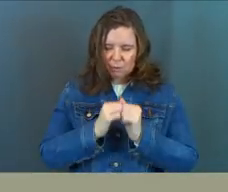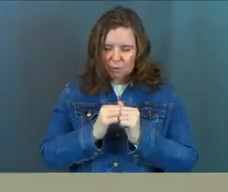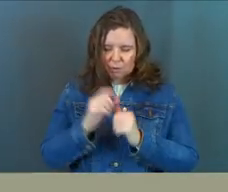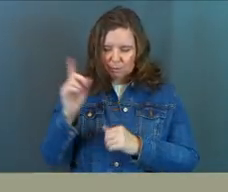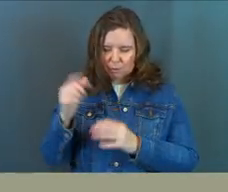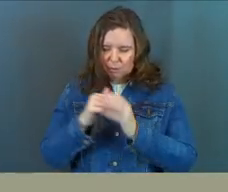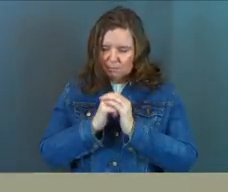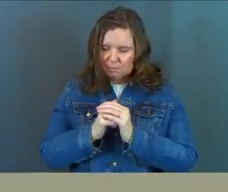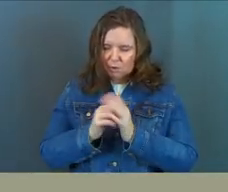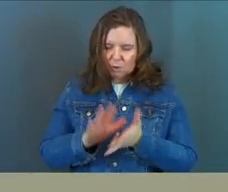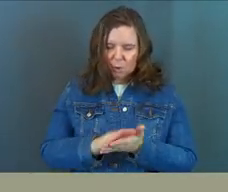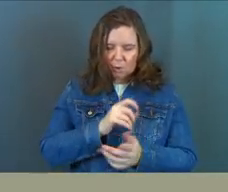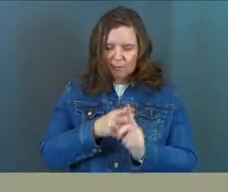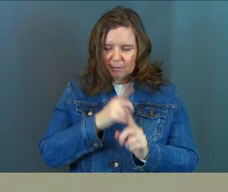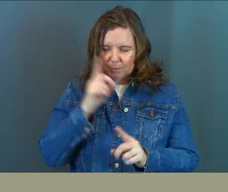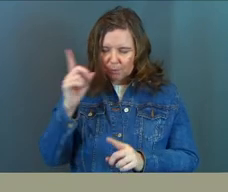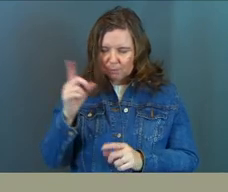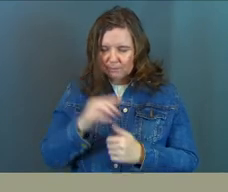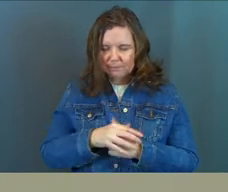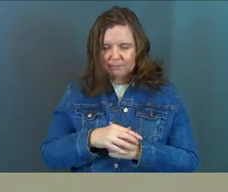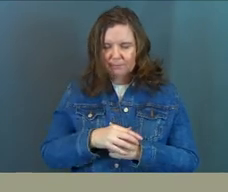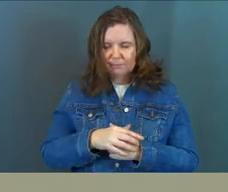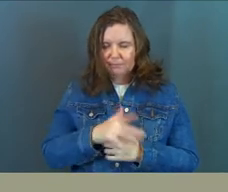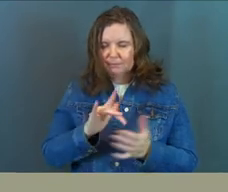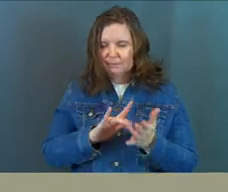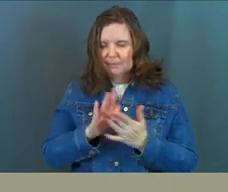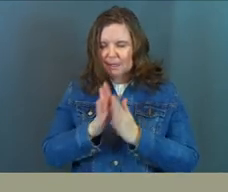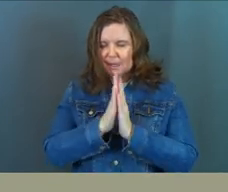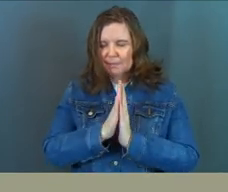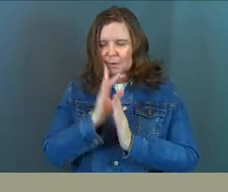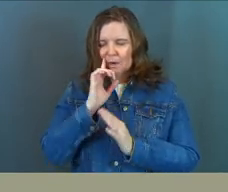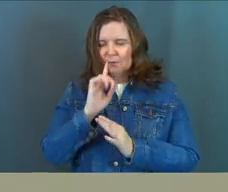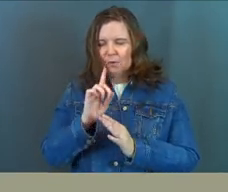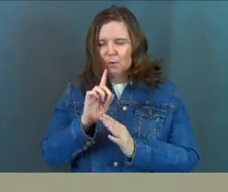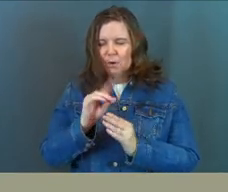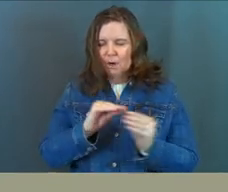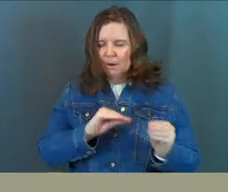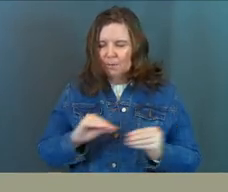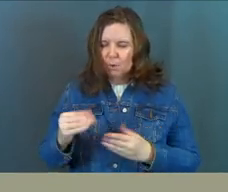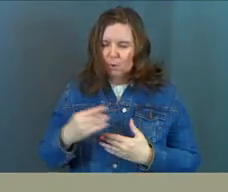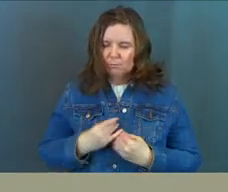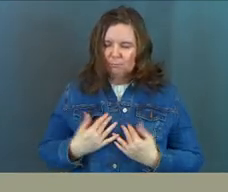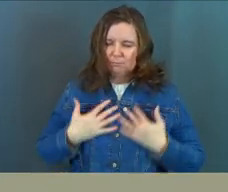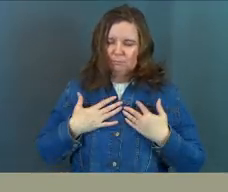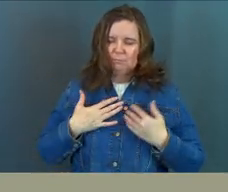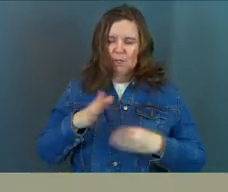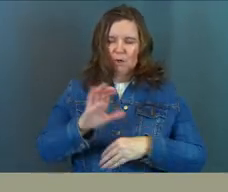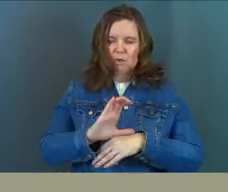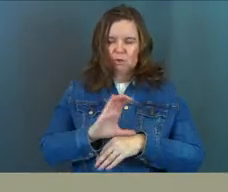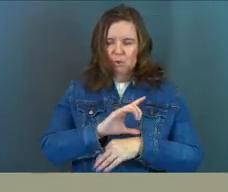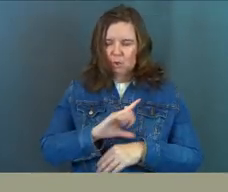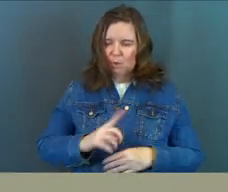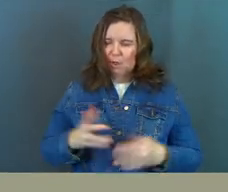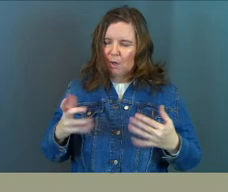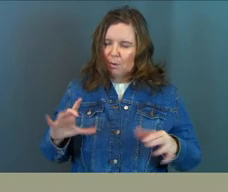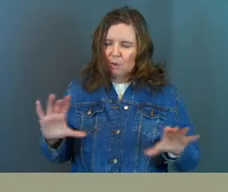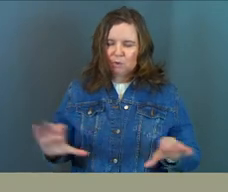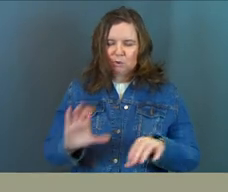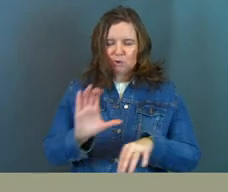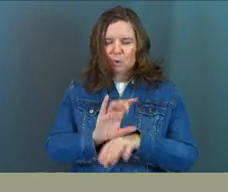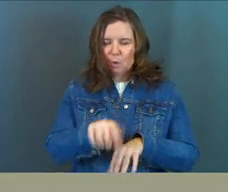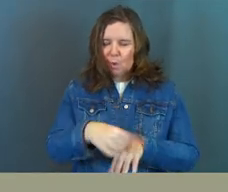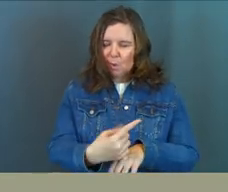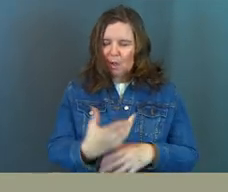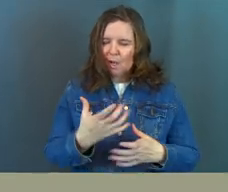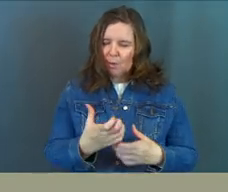you, to learn of you. And Jesus, I just pray for a move of God in our church, Lord. I don't want to just do church,